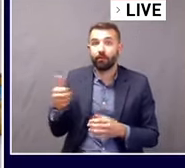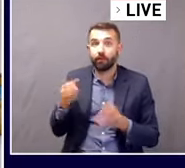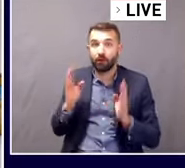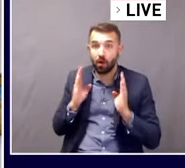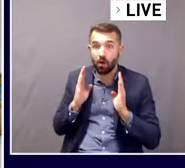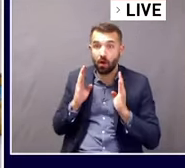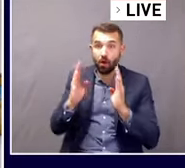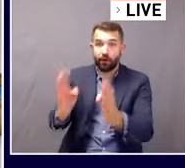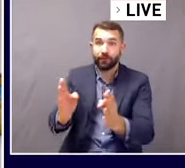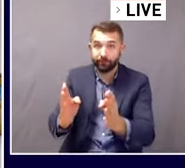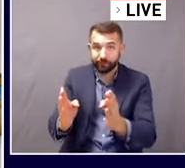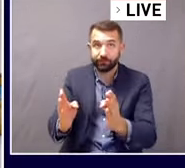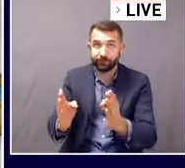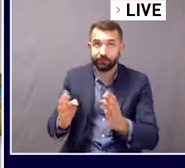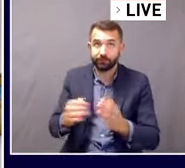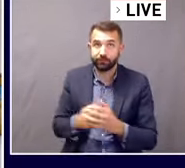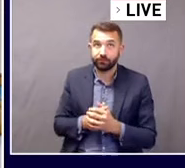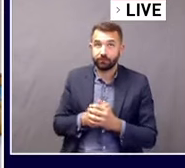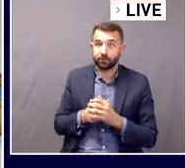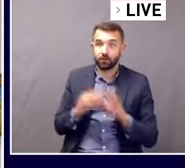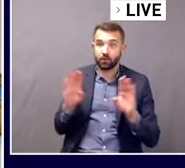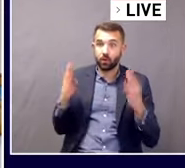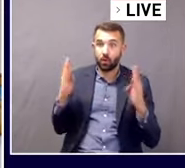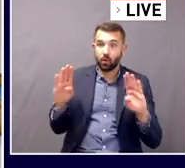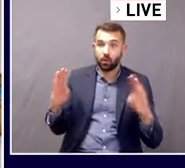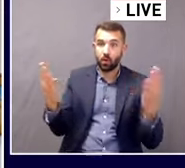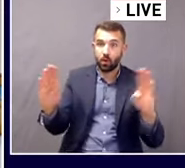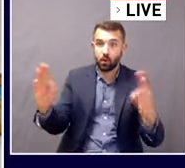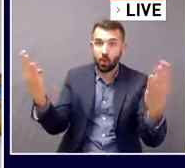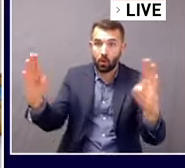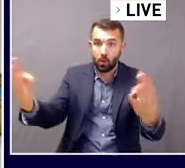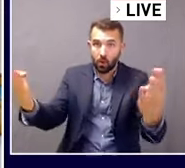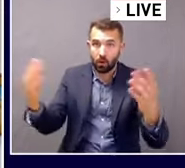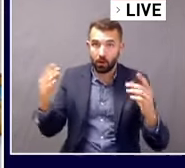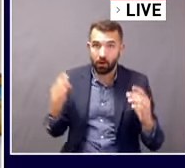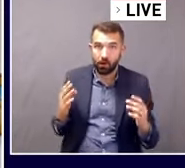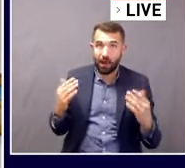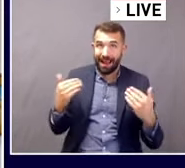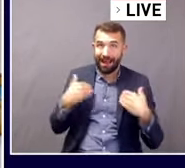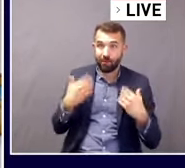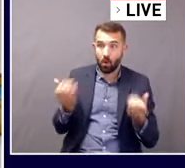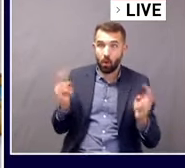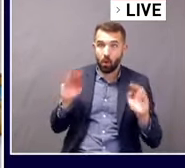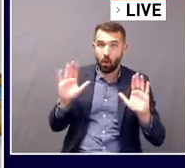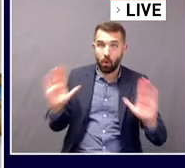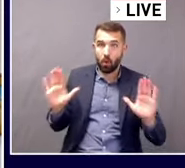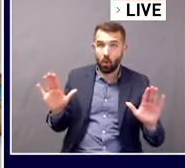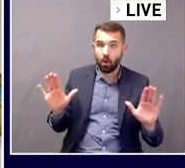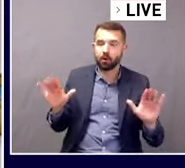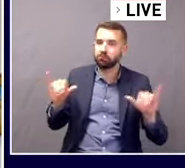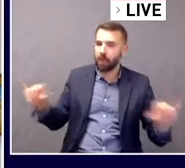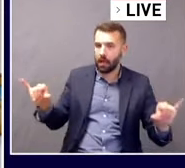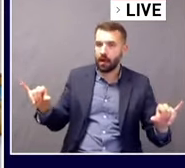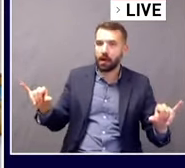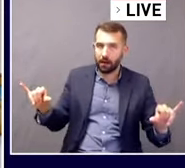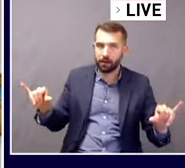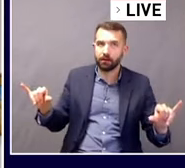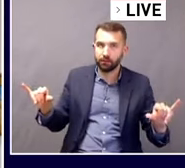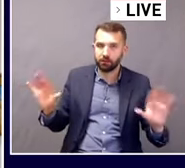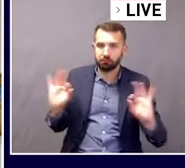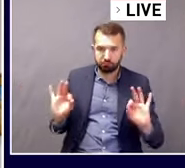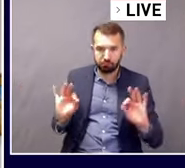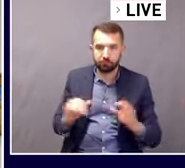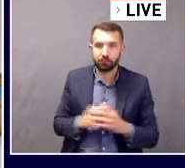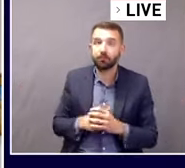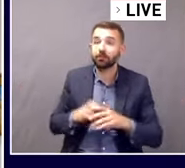full walls and doors that close with enclosed ventilation. The way that we think about those situations is much different